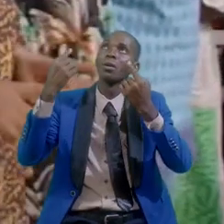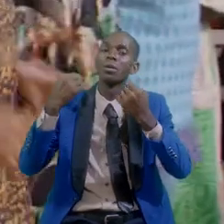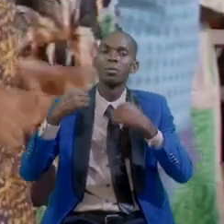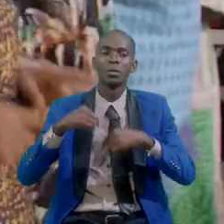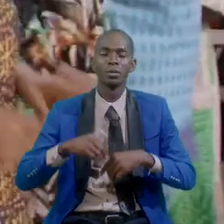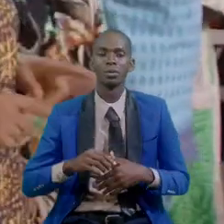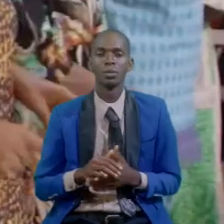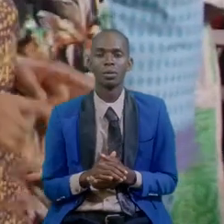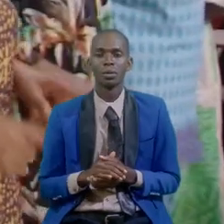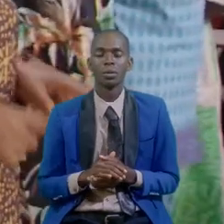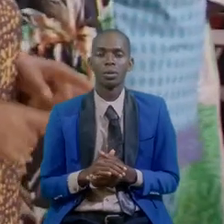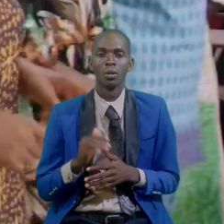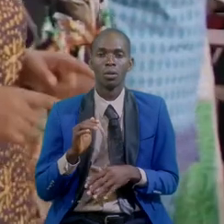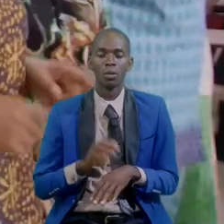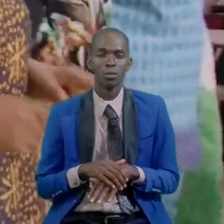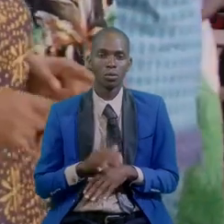on your altar,